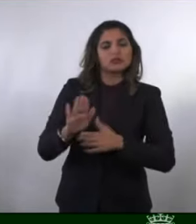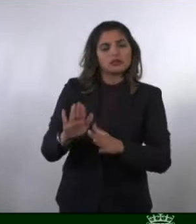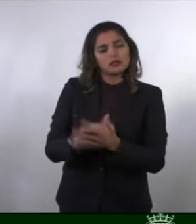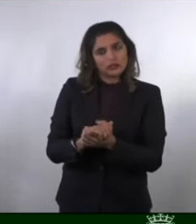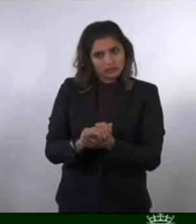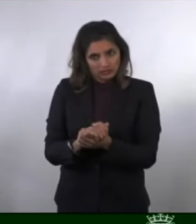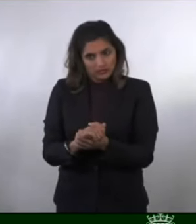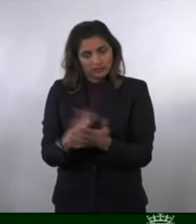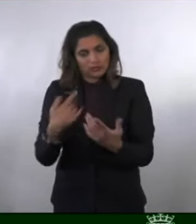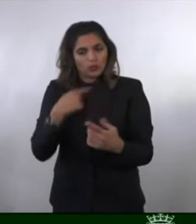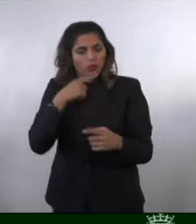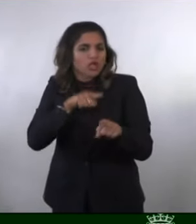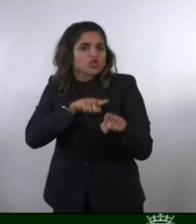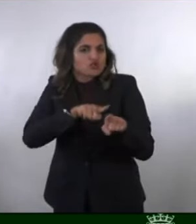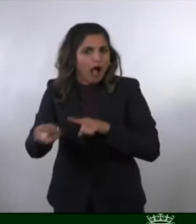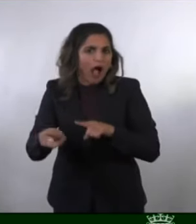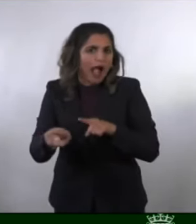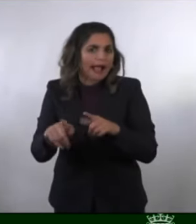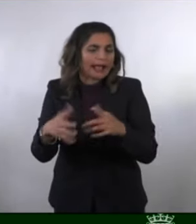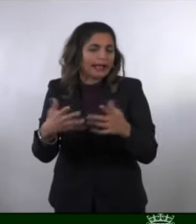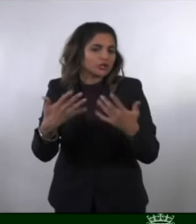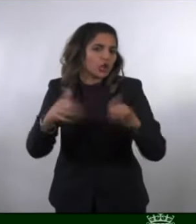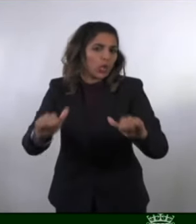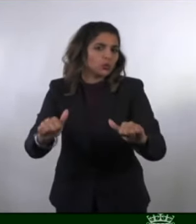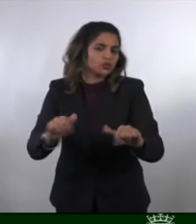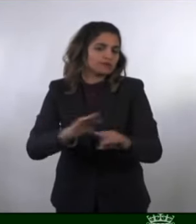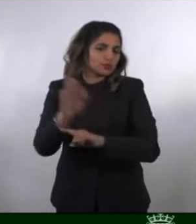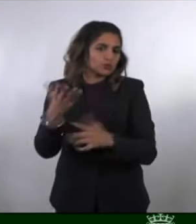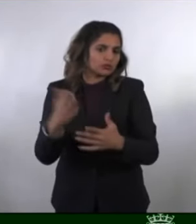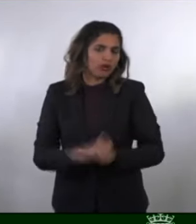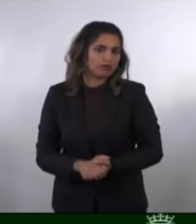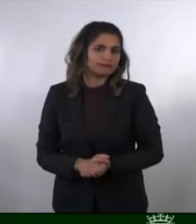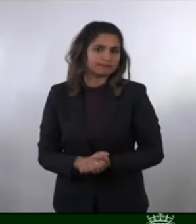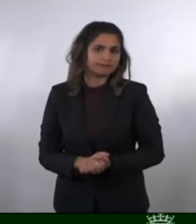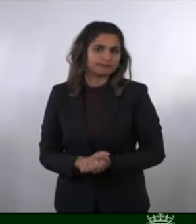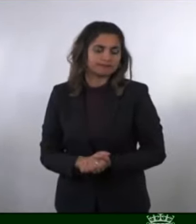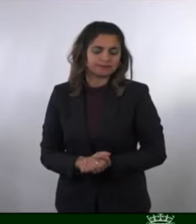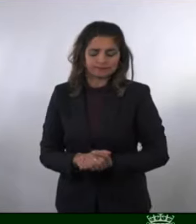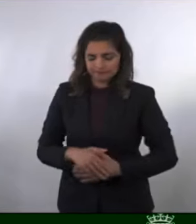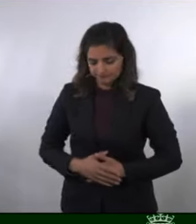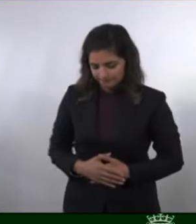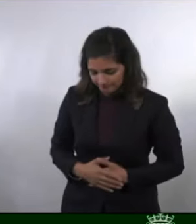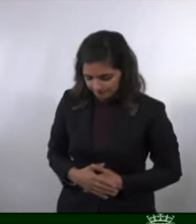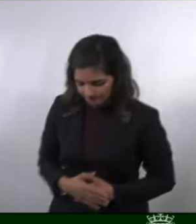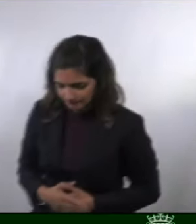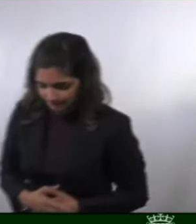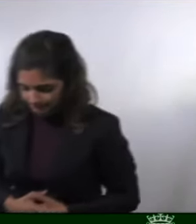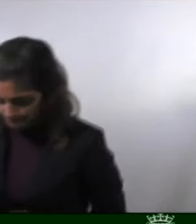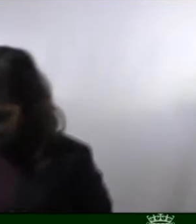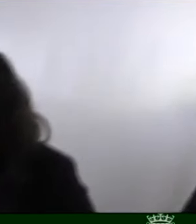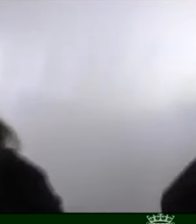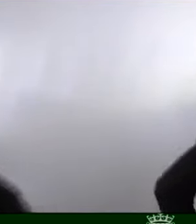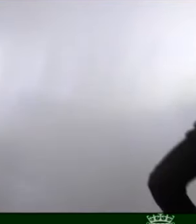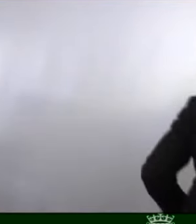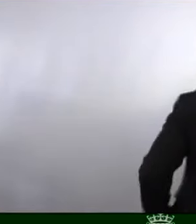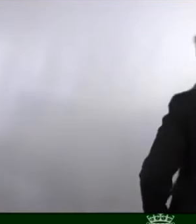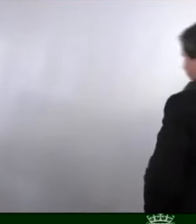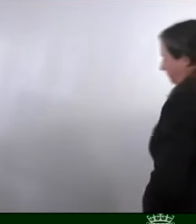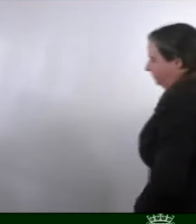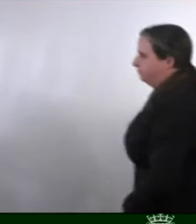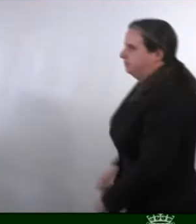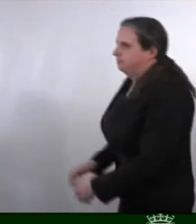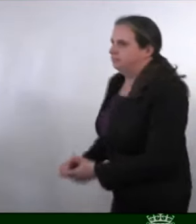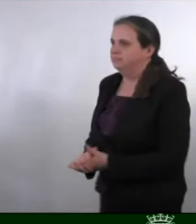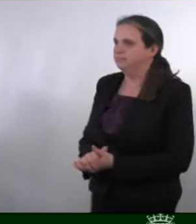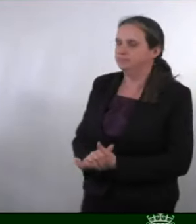we try to come up with a solution. Thank you, Madam Deputy Speaker. Prime Minister, you will know more than anyone else